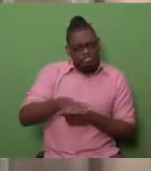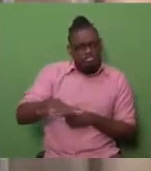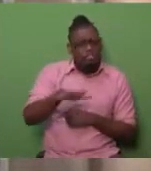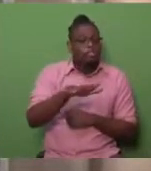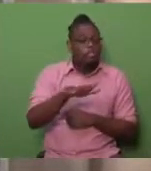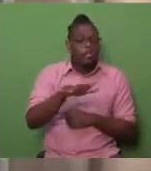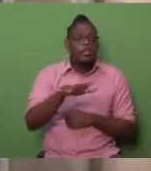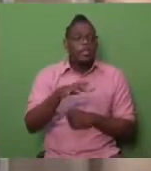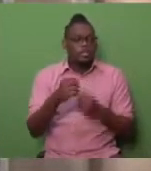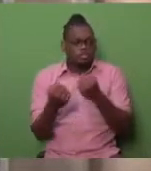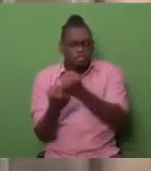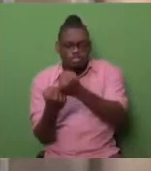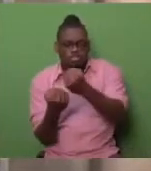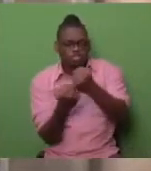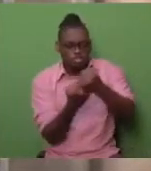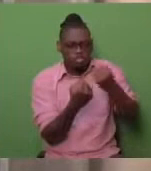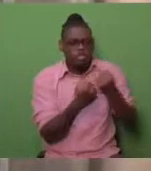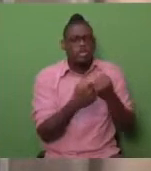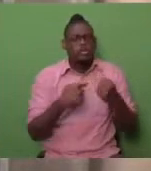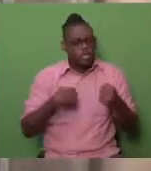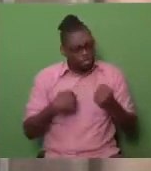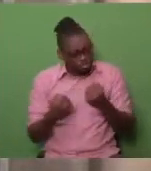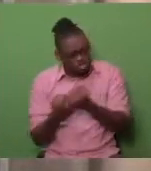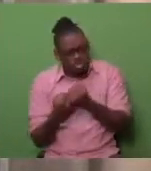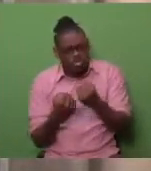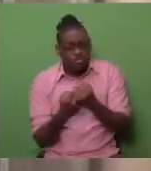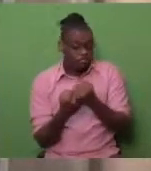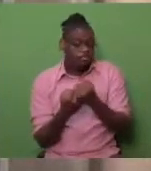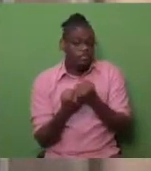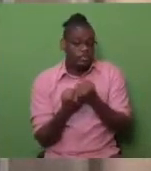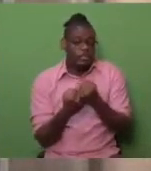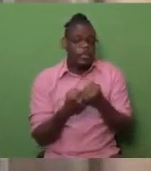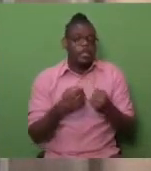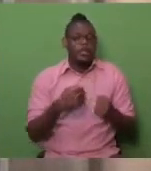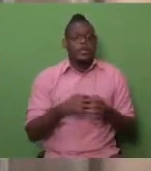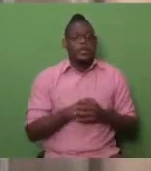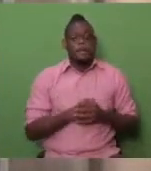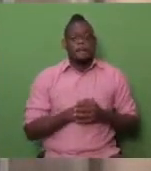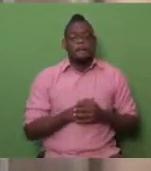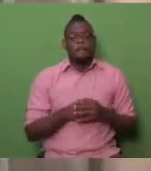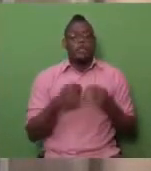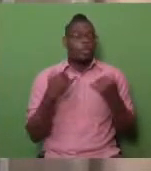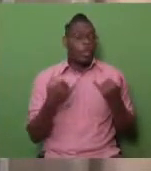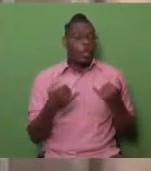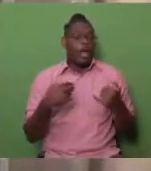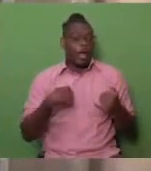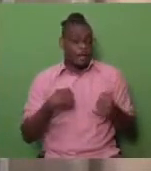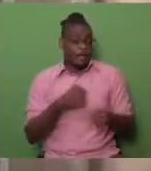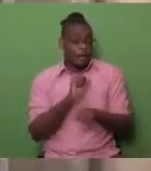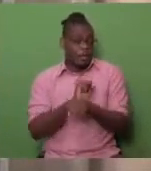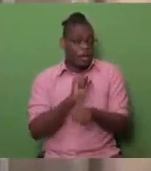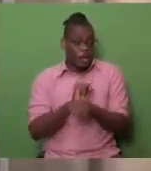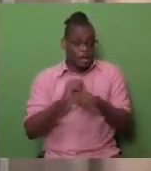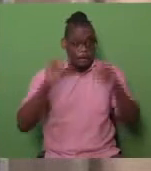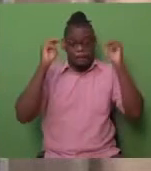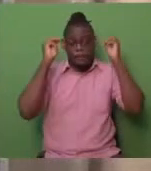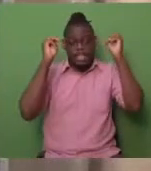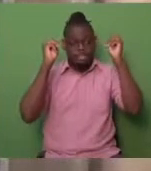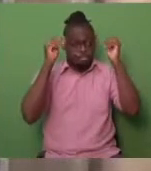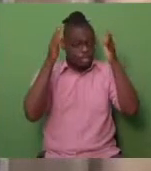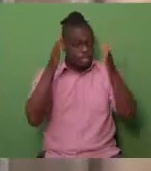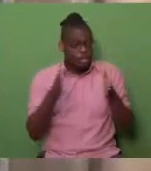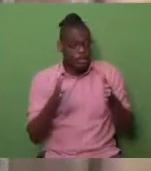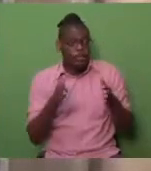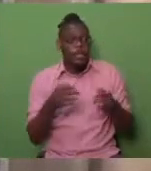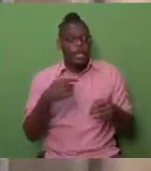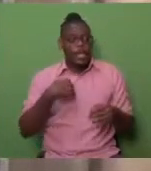national budget, I did so as a senator, I did so as an MP, I did so as a minister, I did so as a prime minister, and